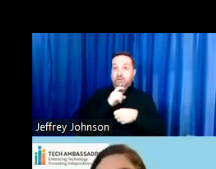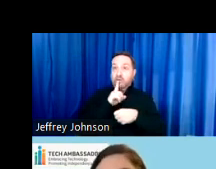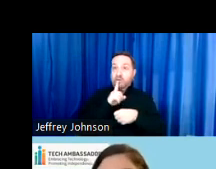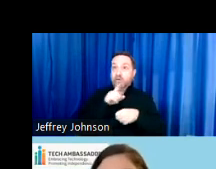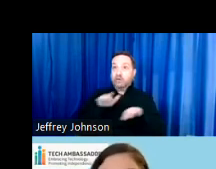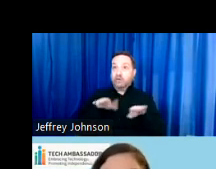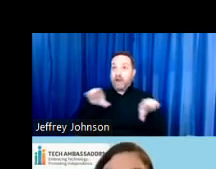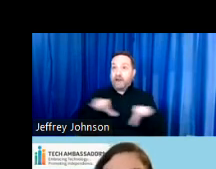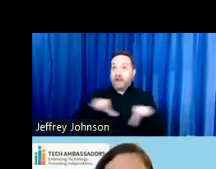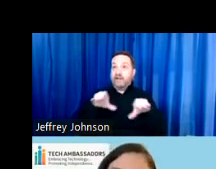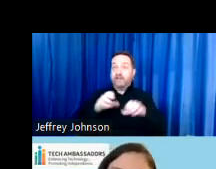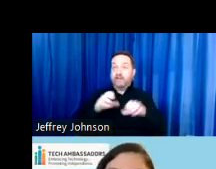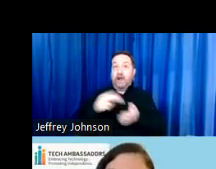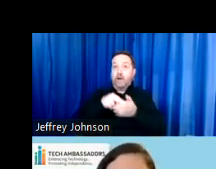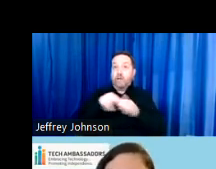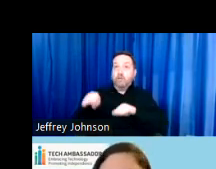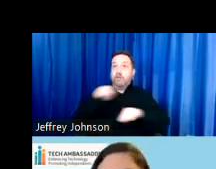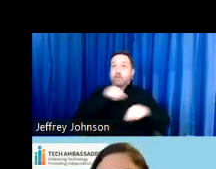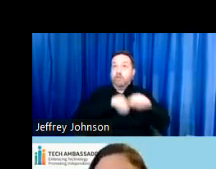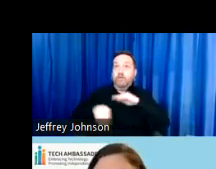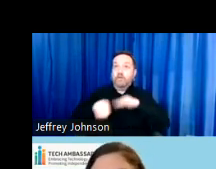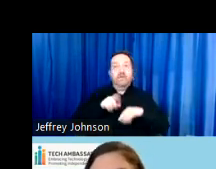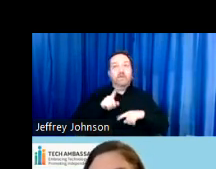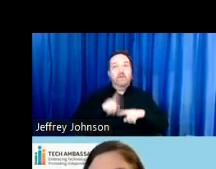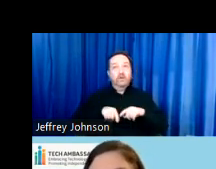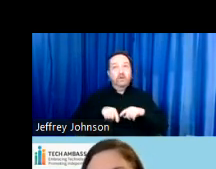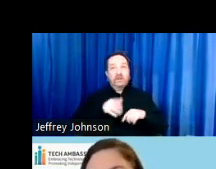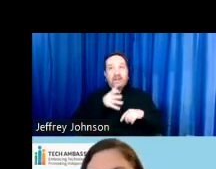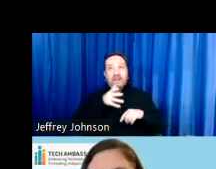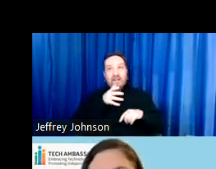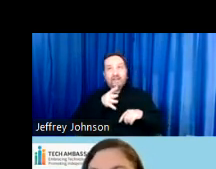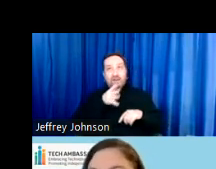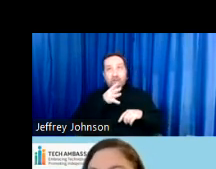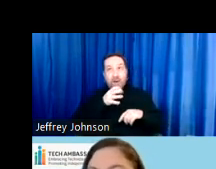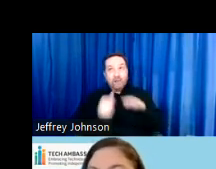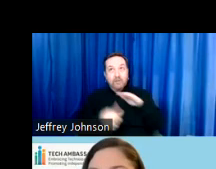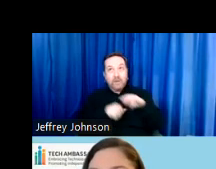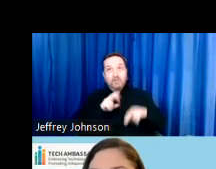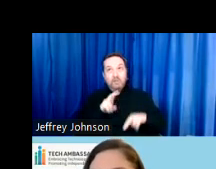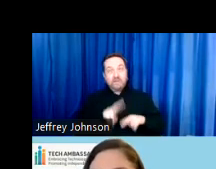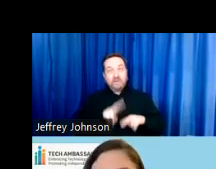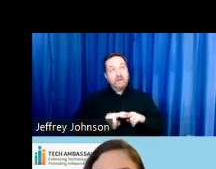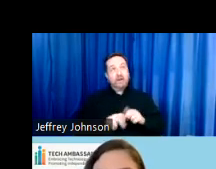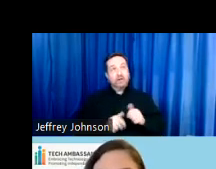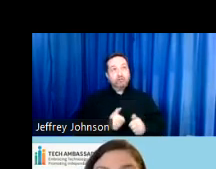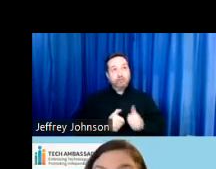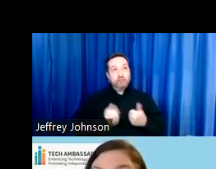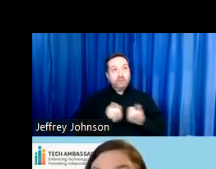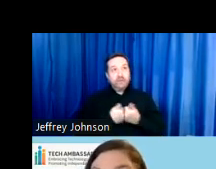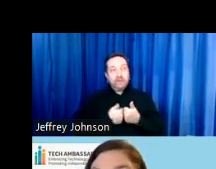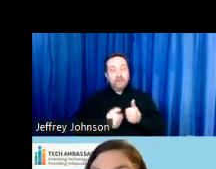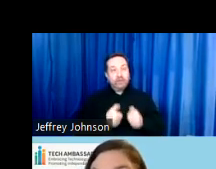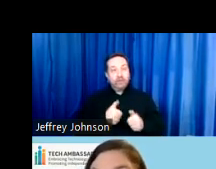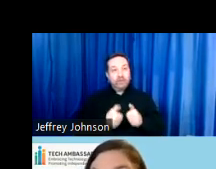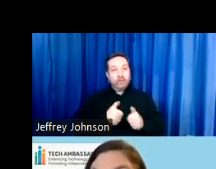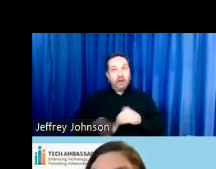up moving around, can't sit in mom's basement and just play video games all day long. So a